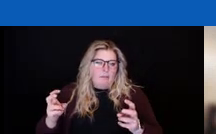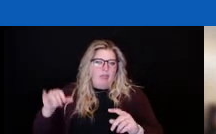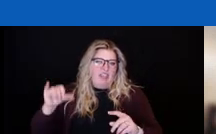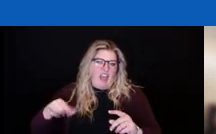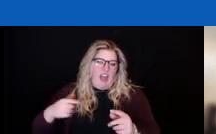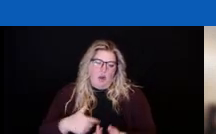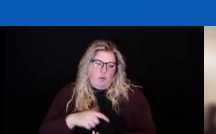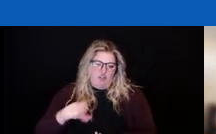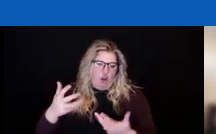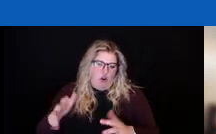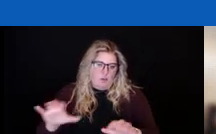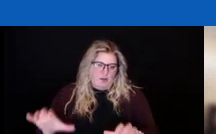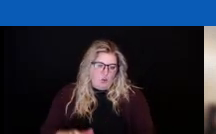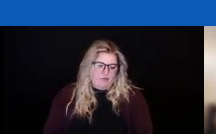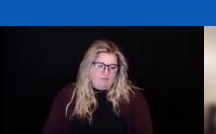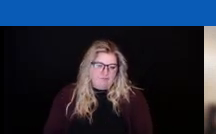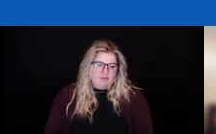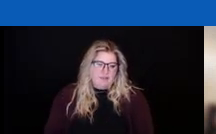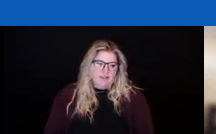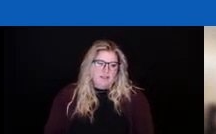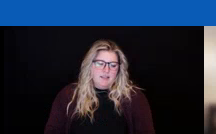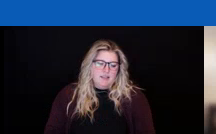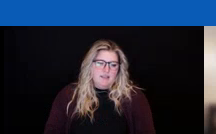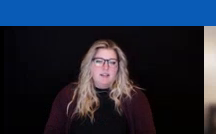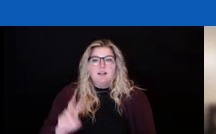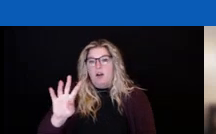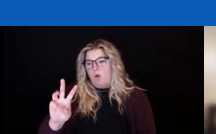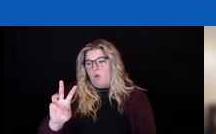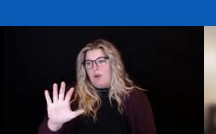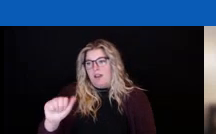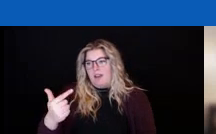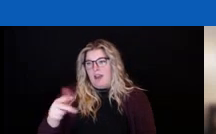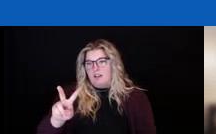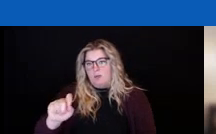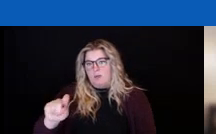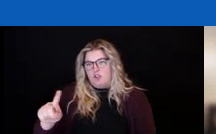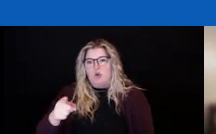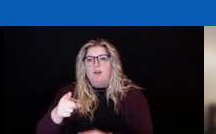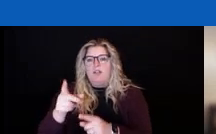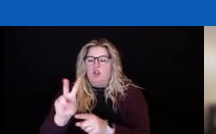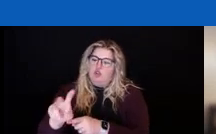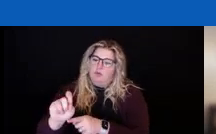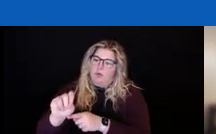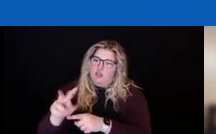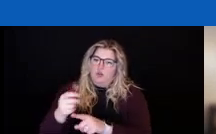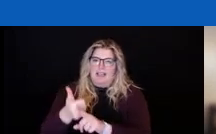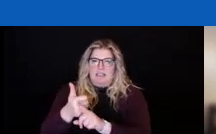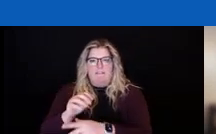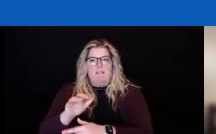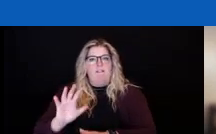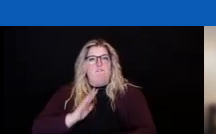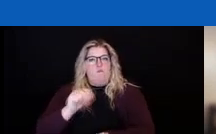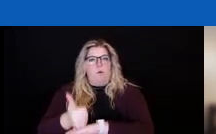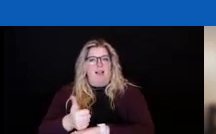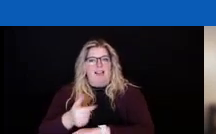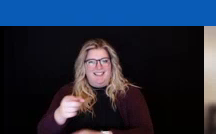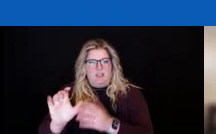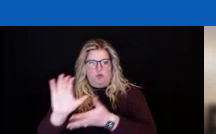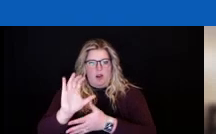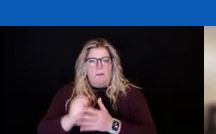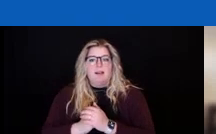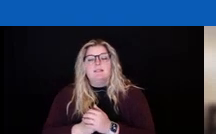should already be doing. In WCAG 2.2 is just formalizing that as a requirement. It's introducing some